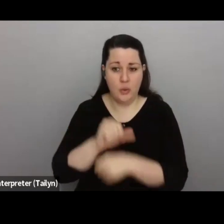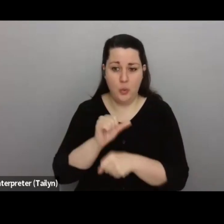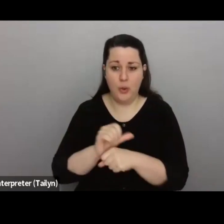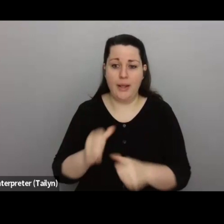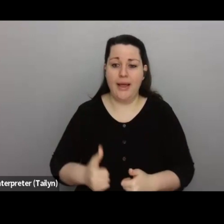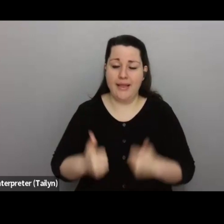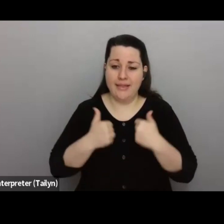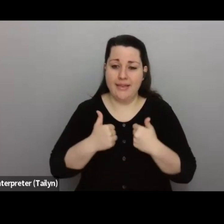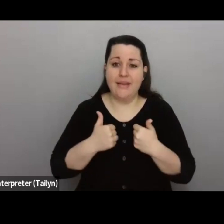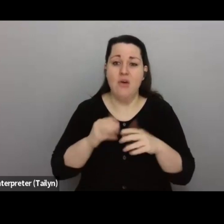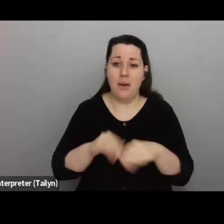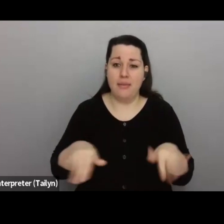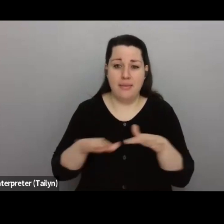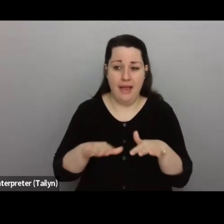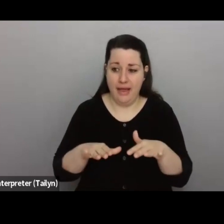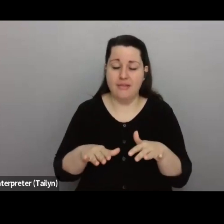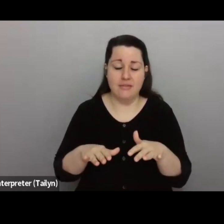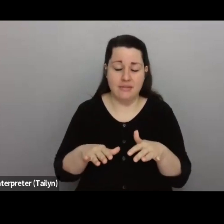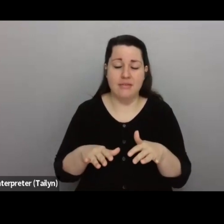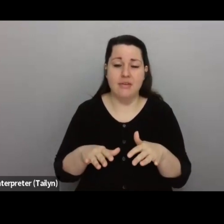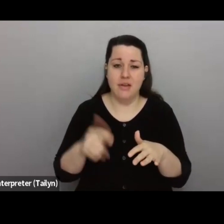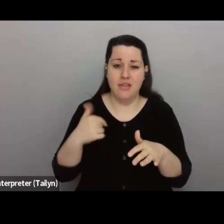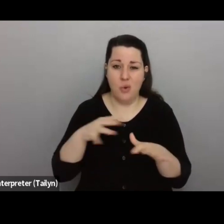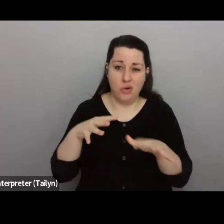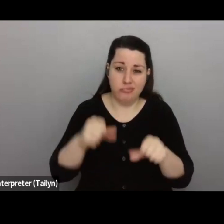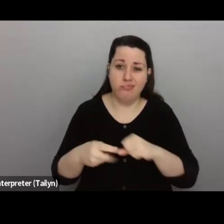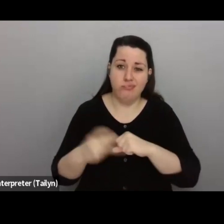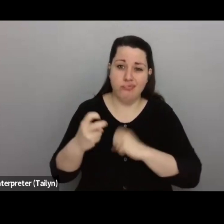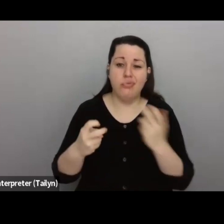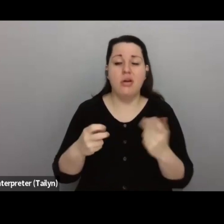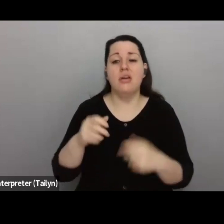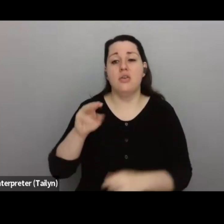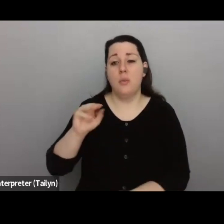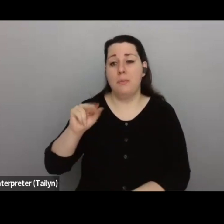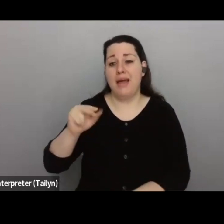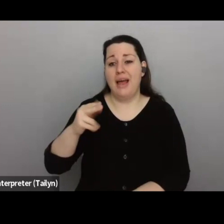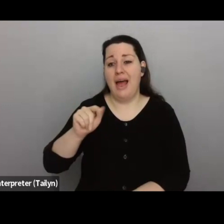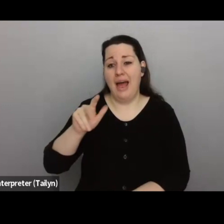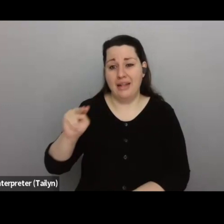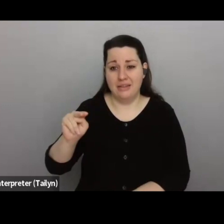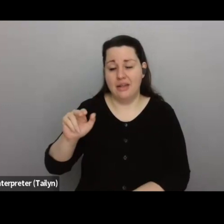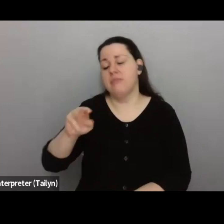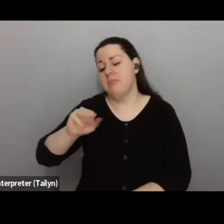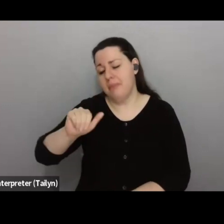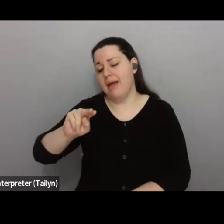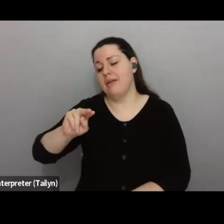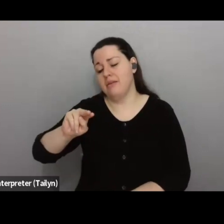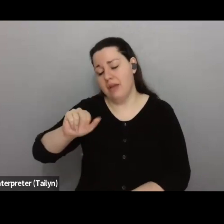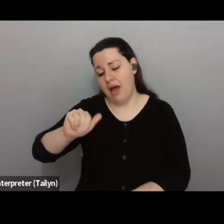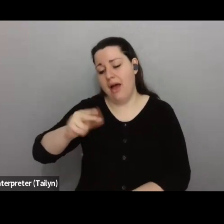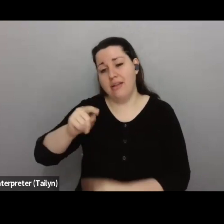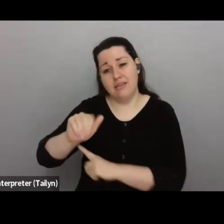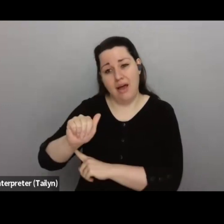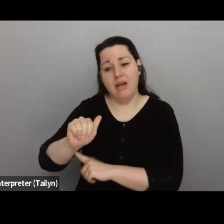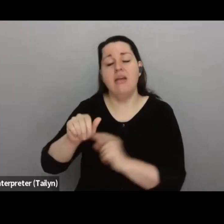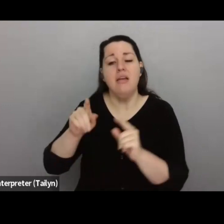on unceded lands. So Mannahatta, or the place also known as New York City, exists on the contemporary